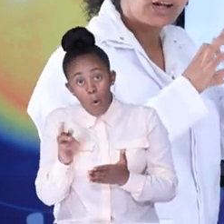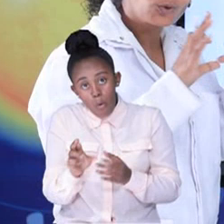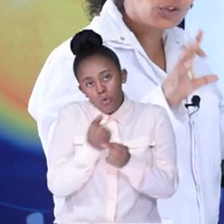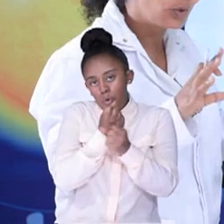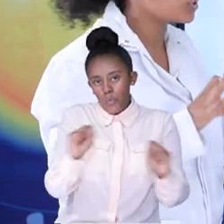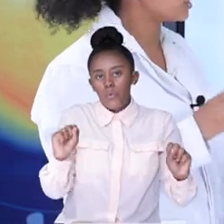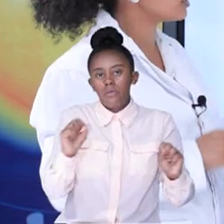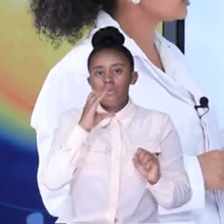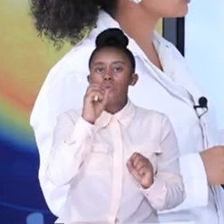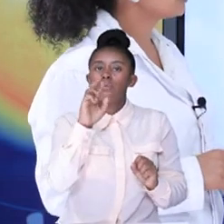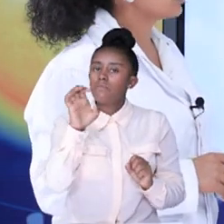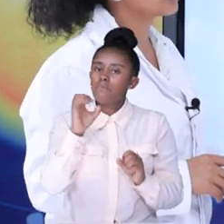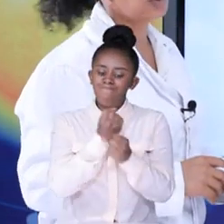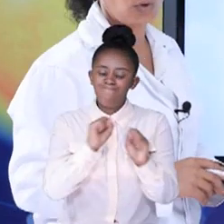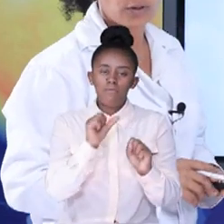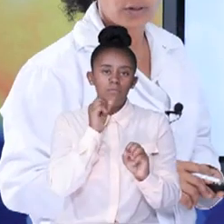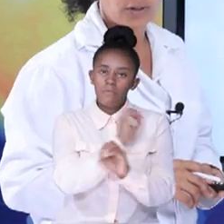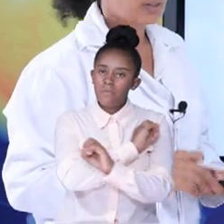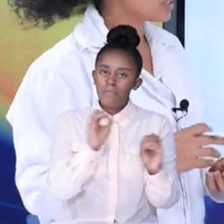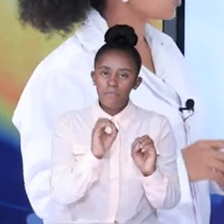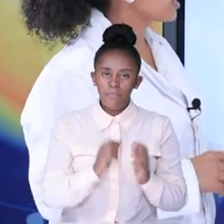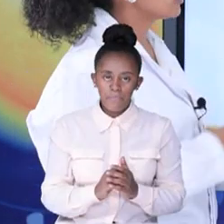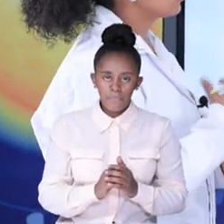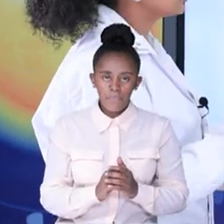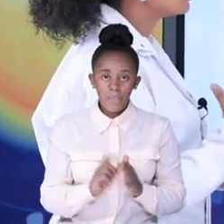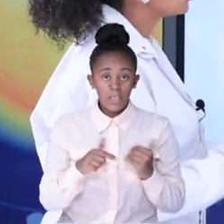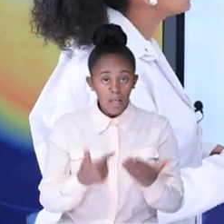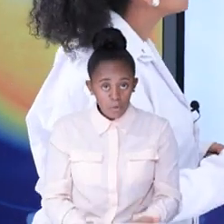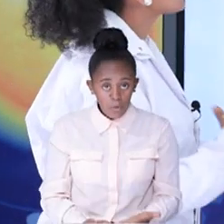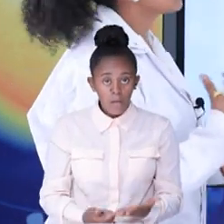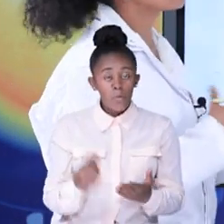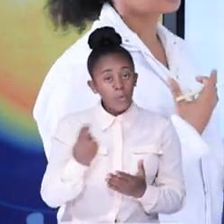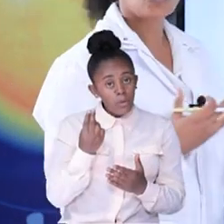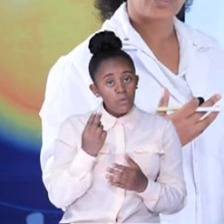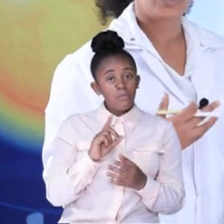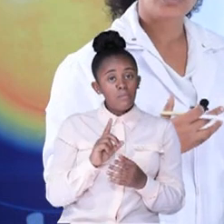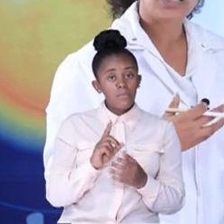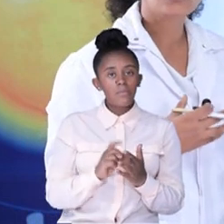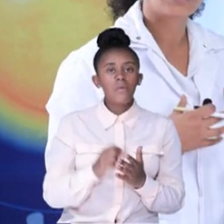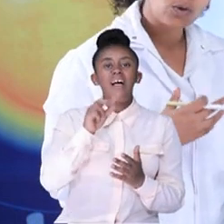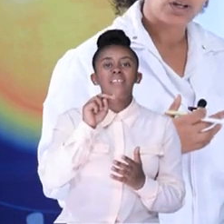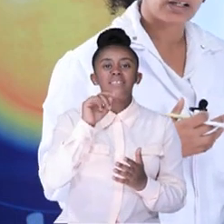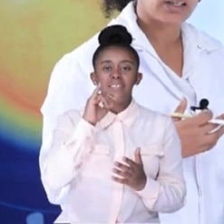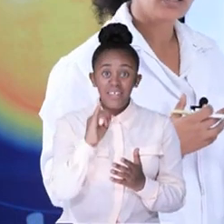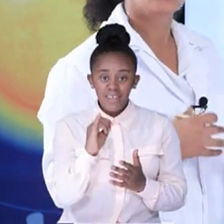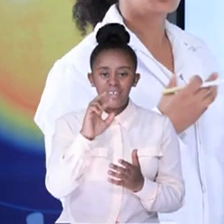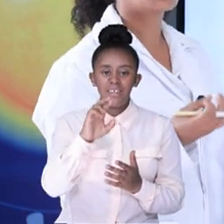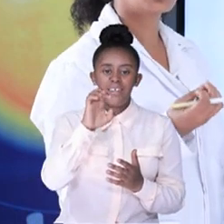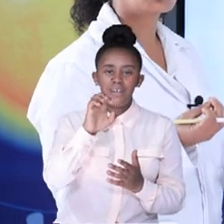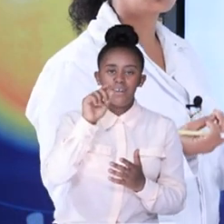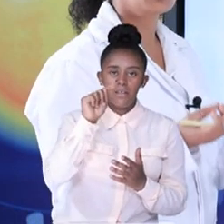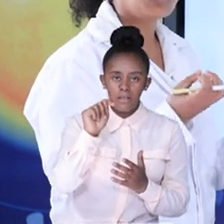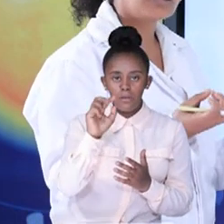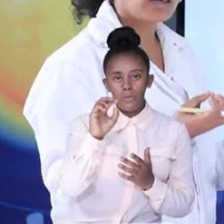or they cannot cure the disease at all. That's why we need to use antiretroviral drugs regularly